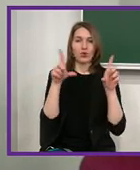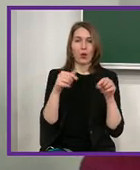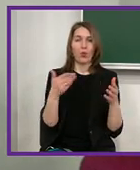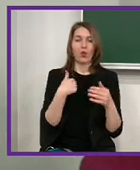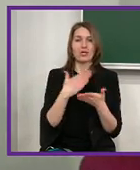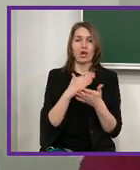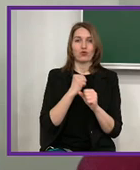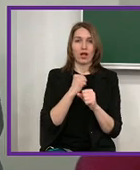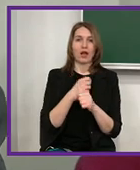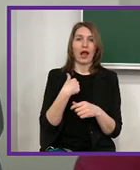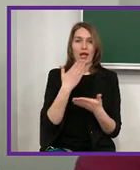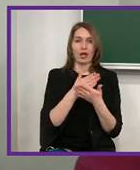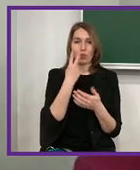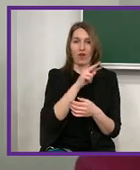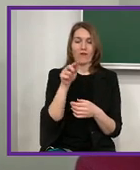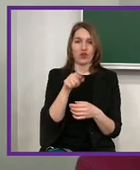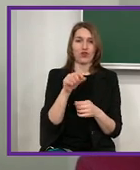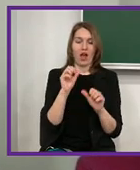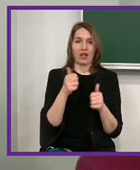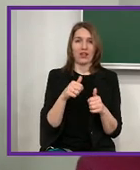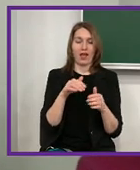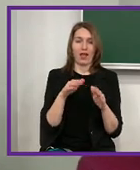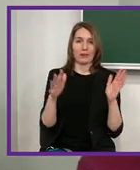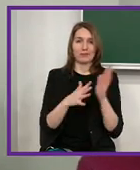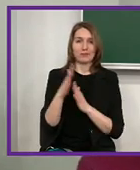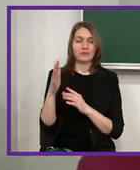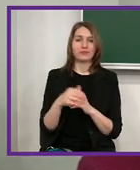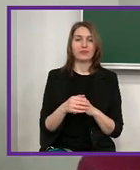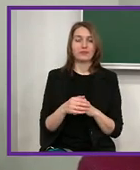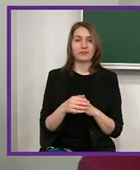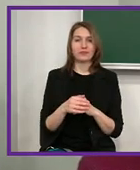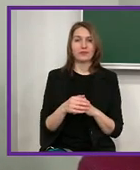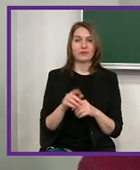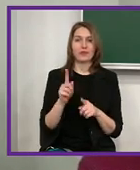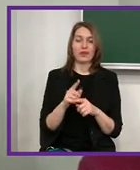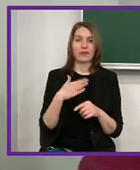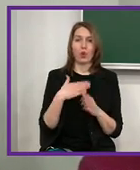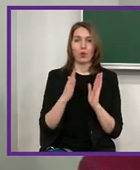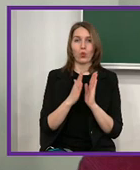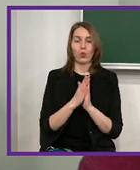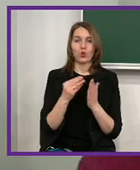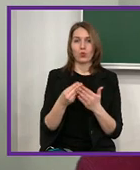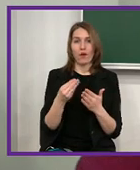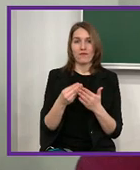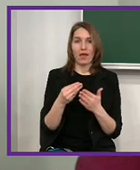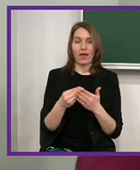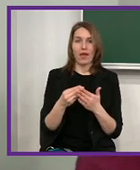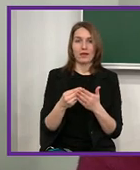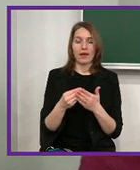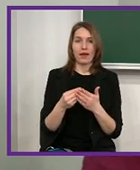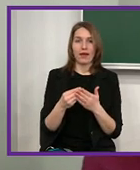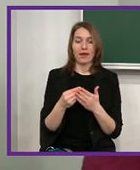a comment, supposed to comment as part of this conference, kind of